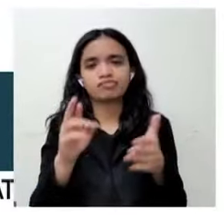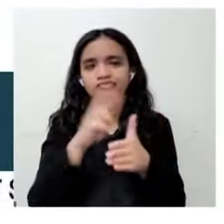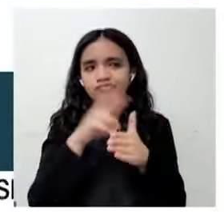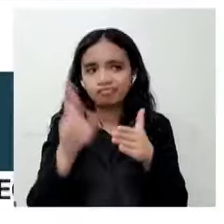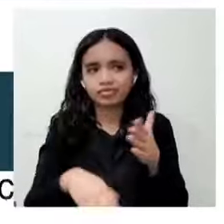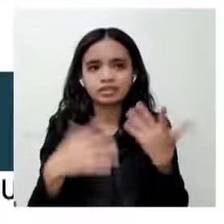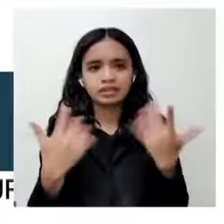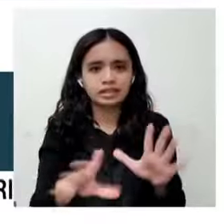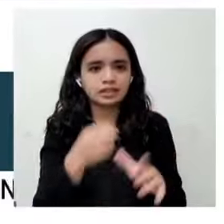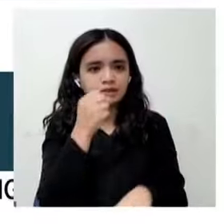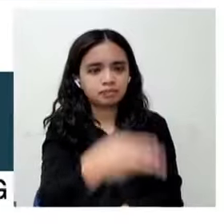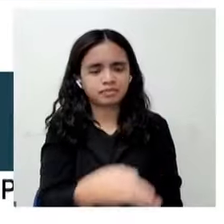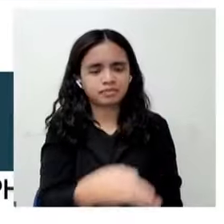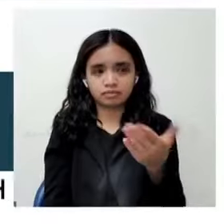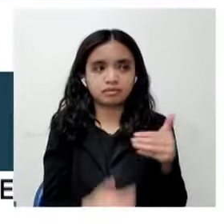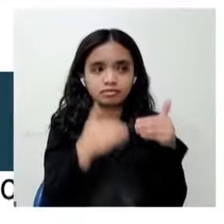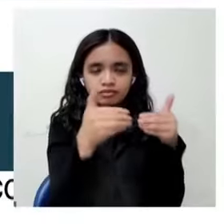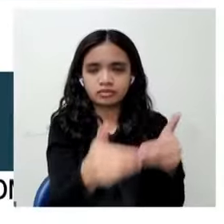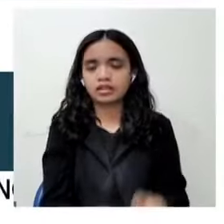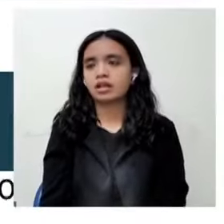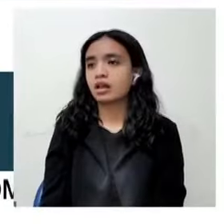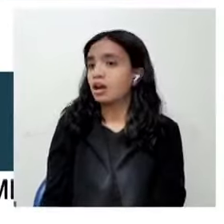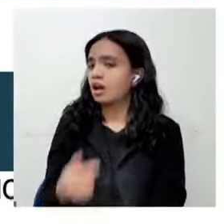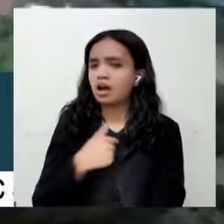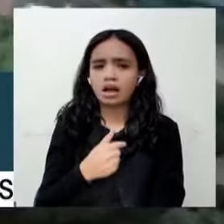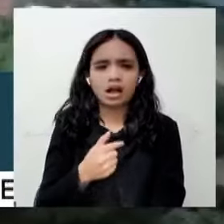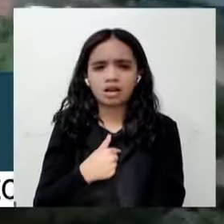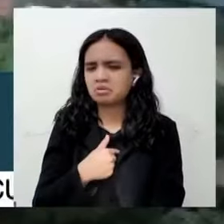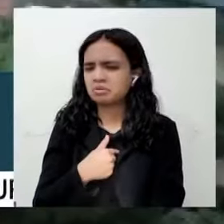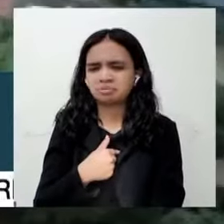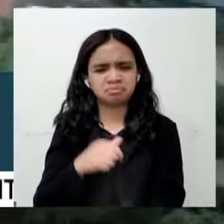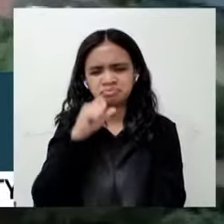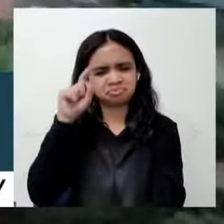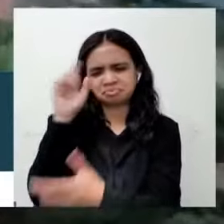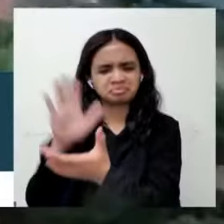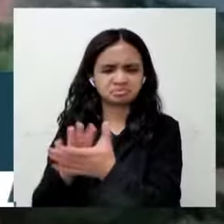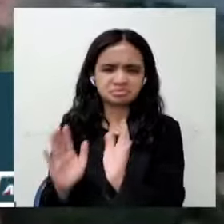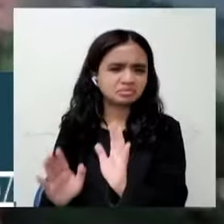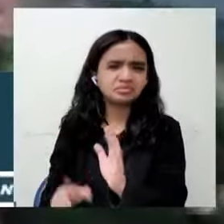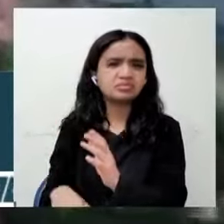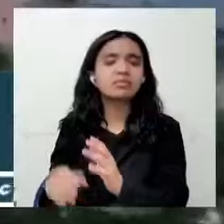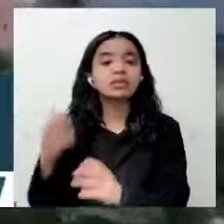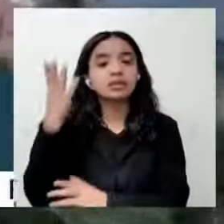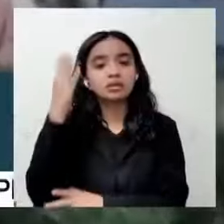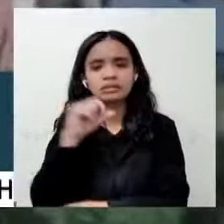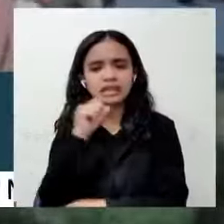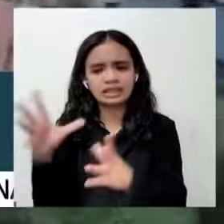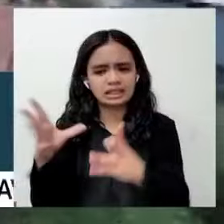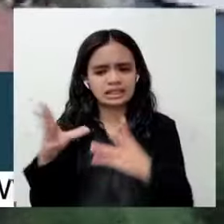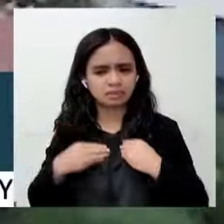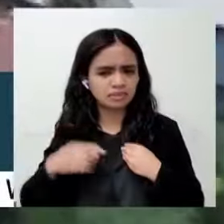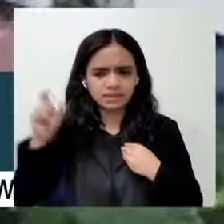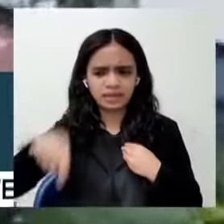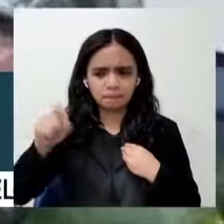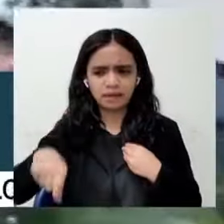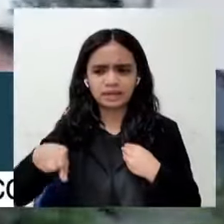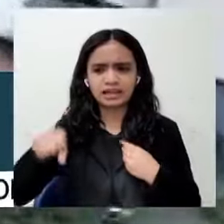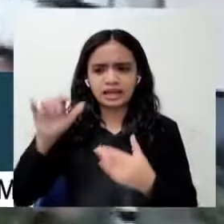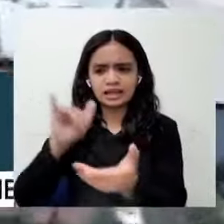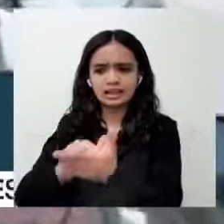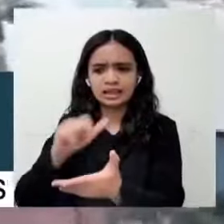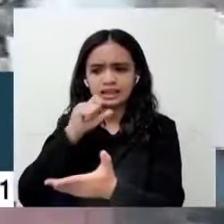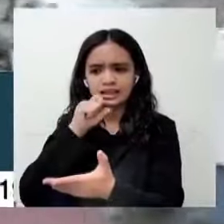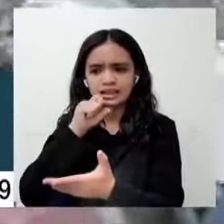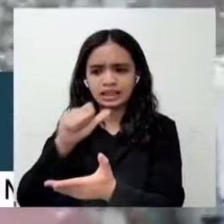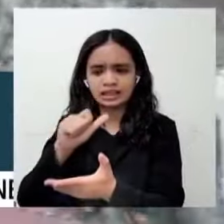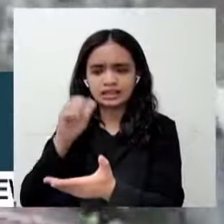order. Go ahead. I won't buy that, Ms. Carmina. I mean, they shouldn't have stopped there. When they gave the order, they